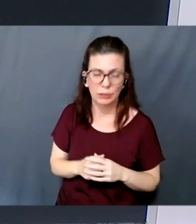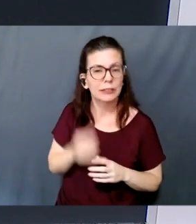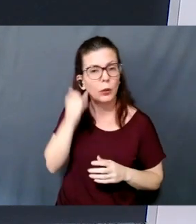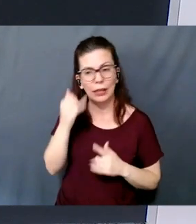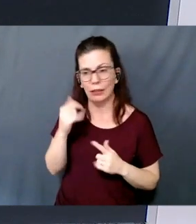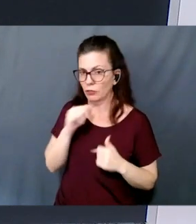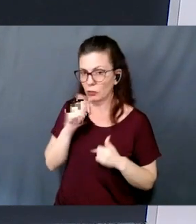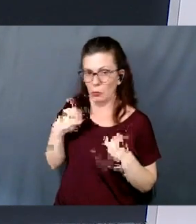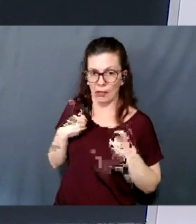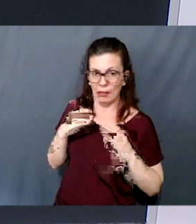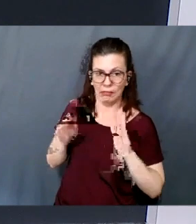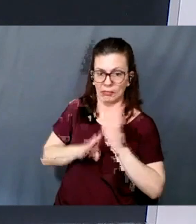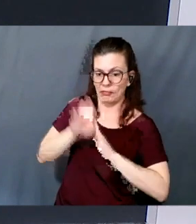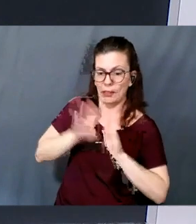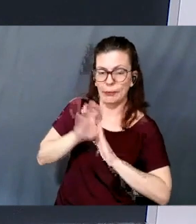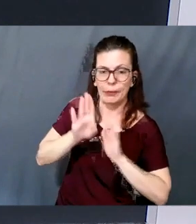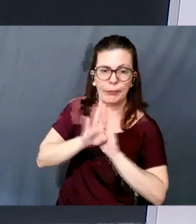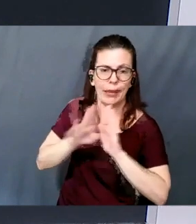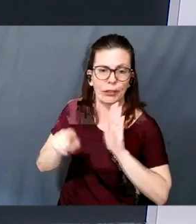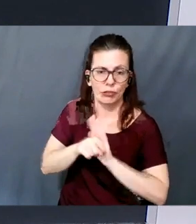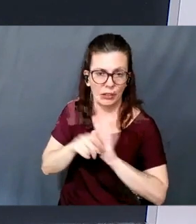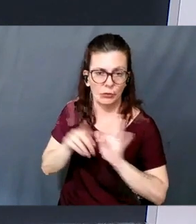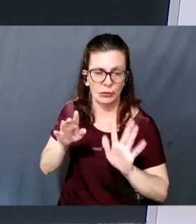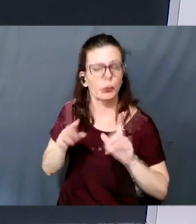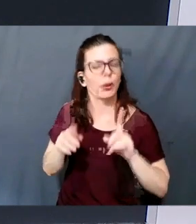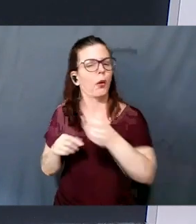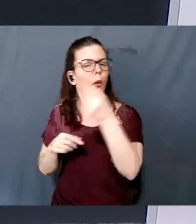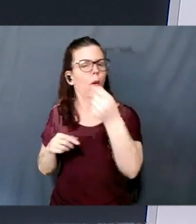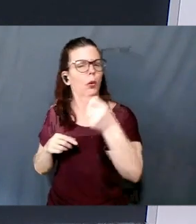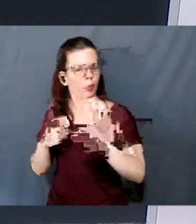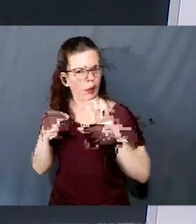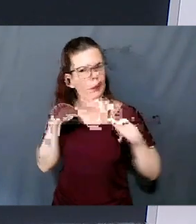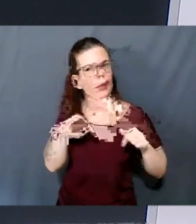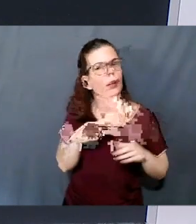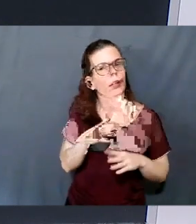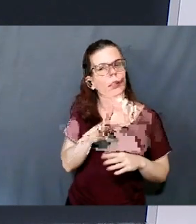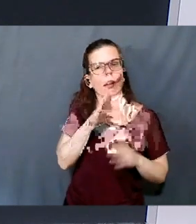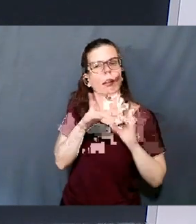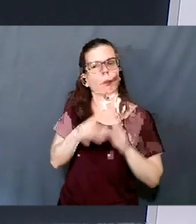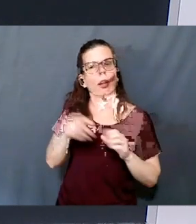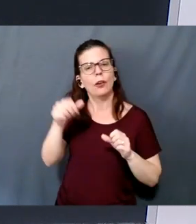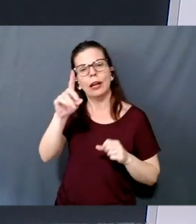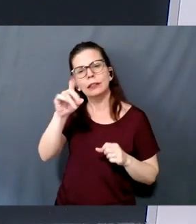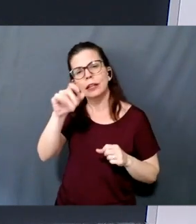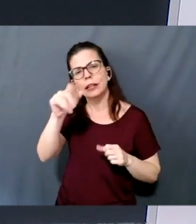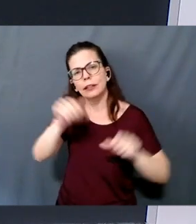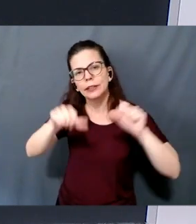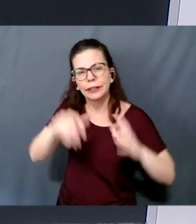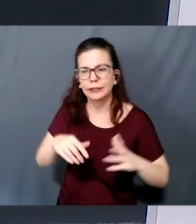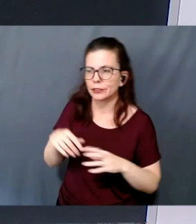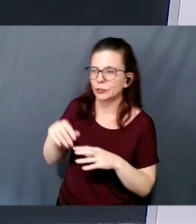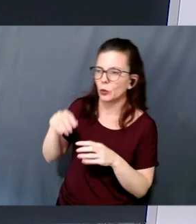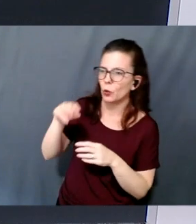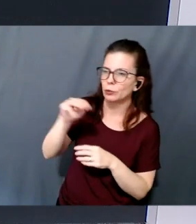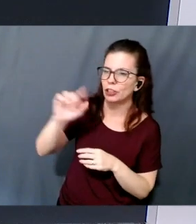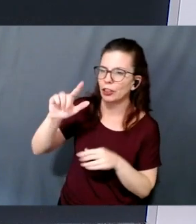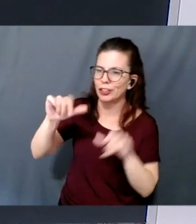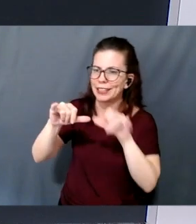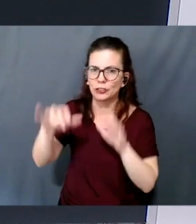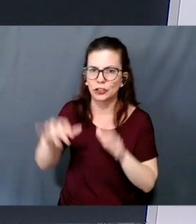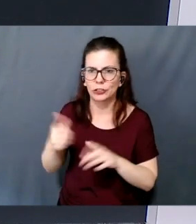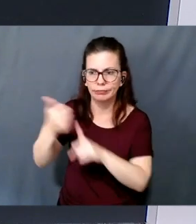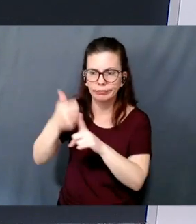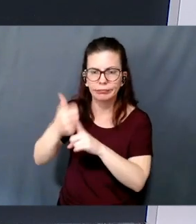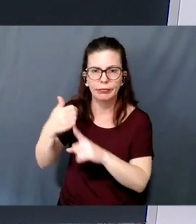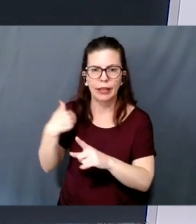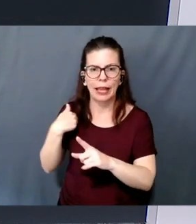but let's even flip that for a second and talk about like the data scientist or the machine learning engineer, right? Who do have that level of sophistication. I'm sure